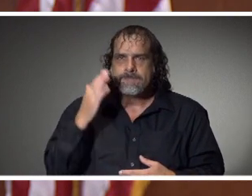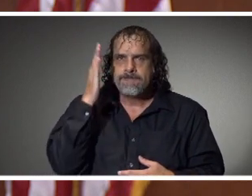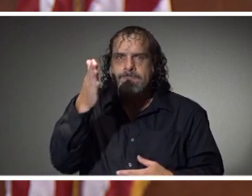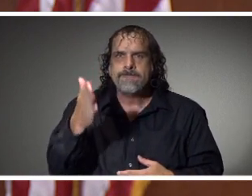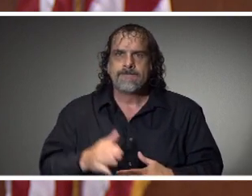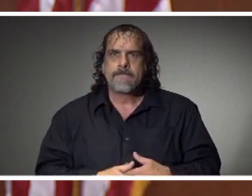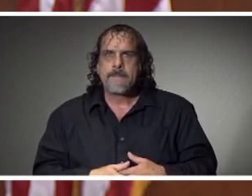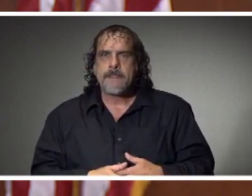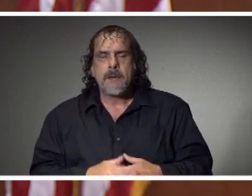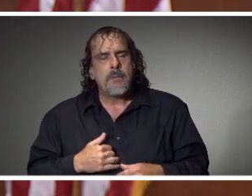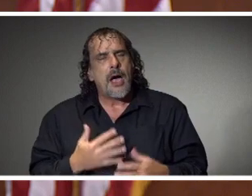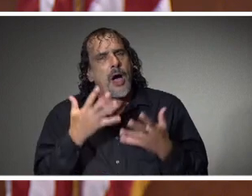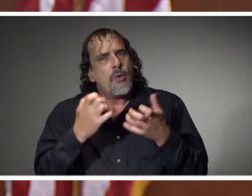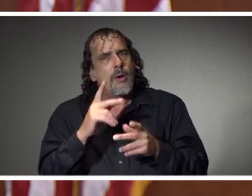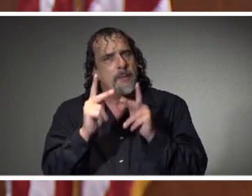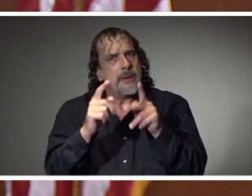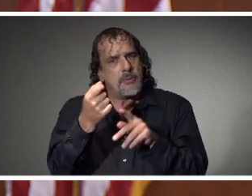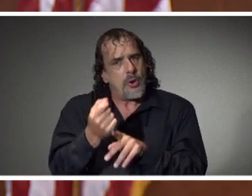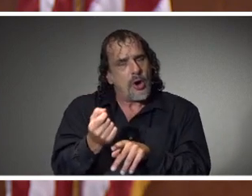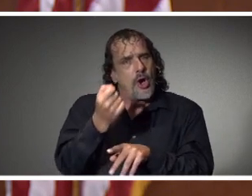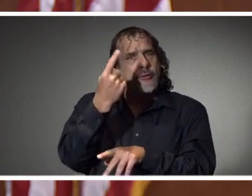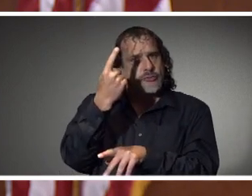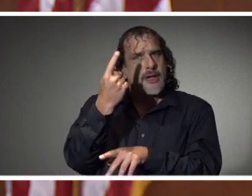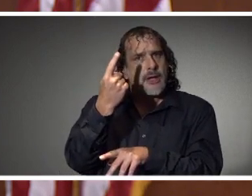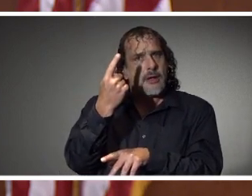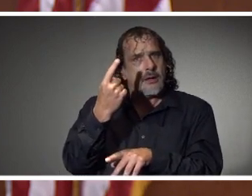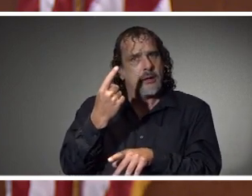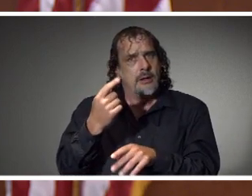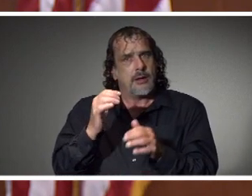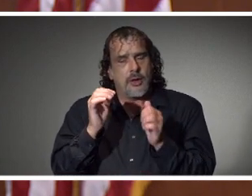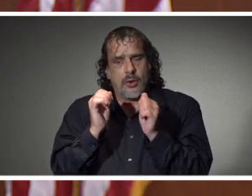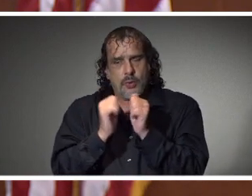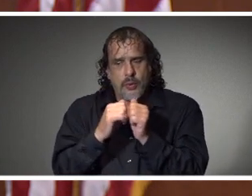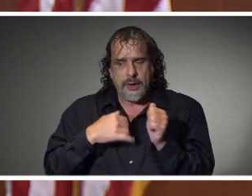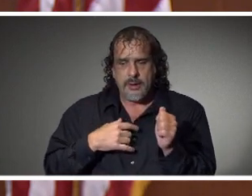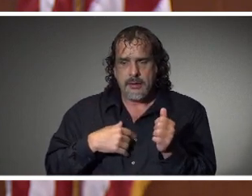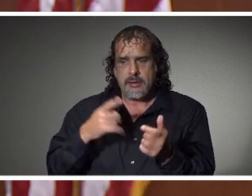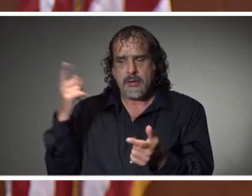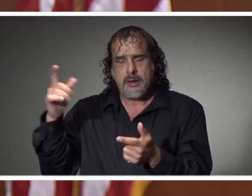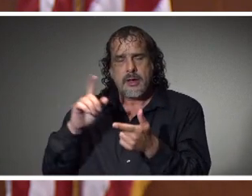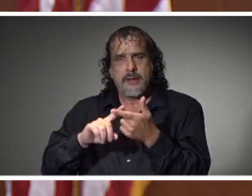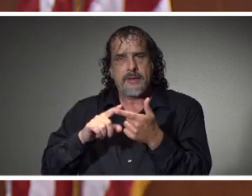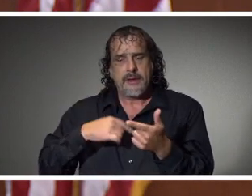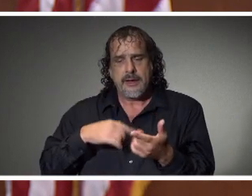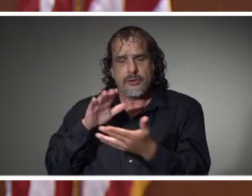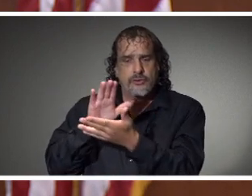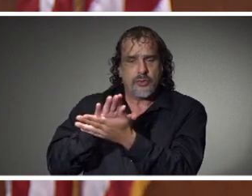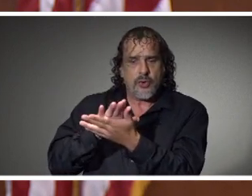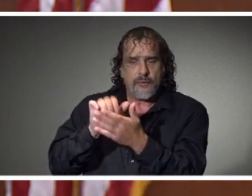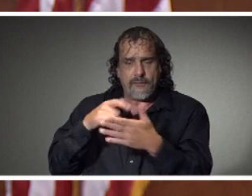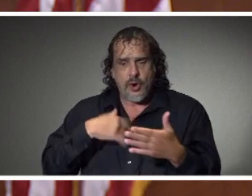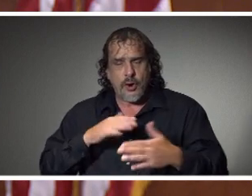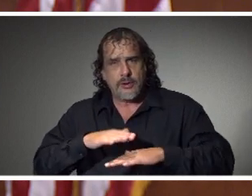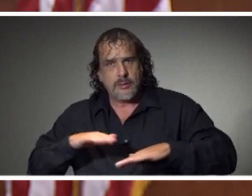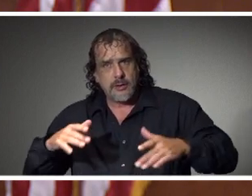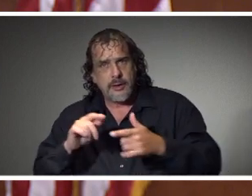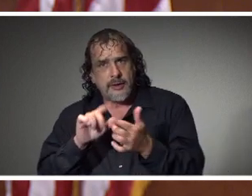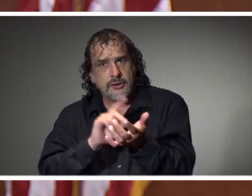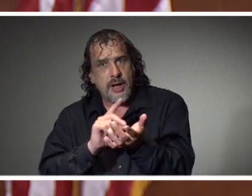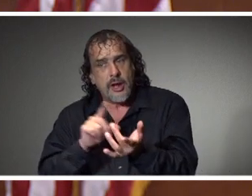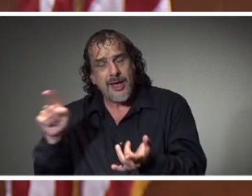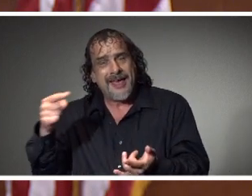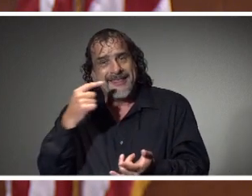make sure that the people of Mississippi understand what the American Academy of Pediatrics came out and said that I believe is